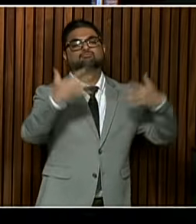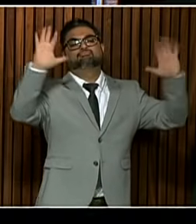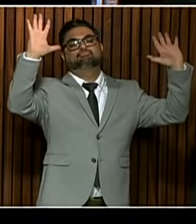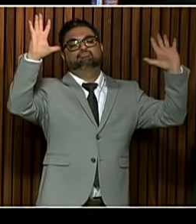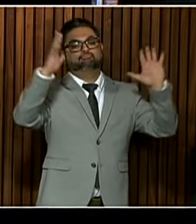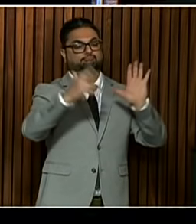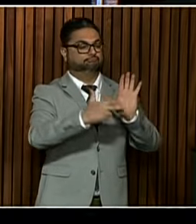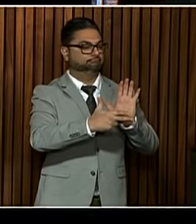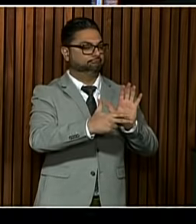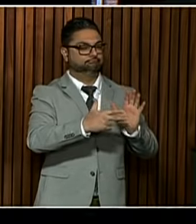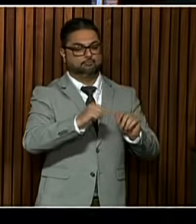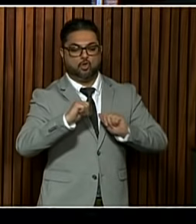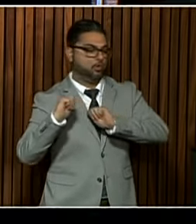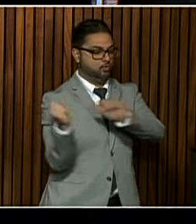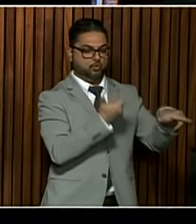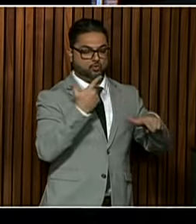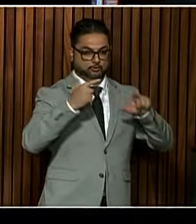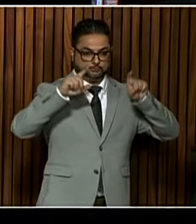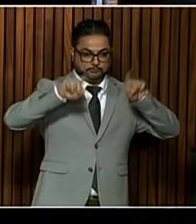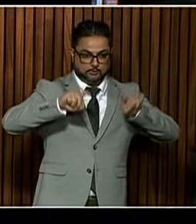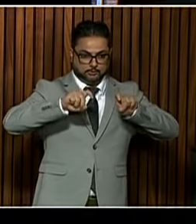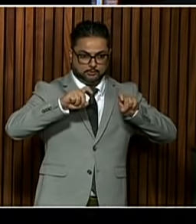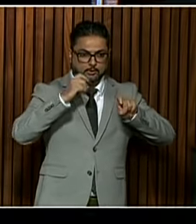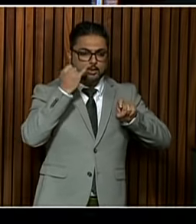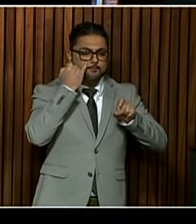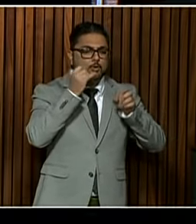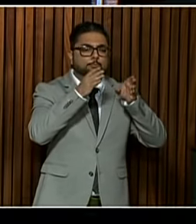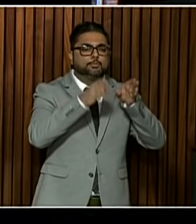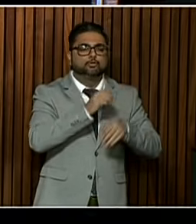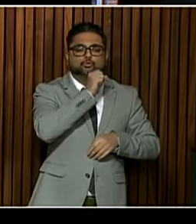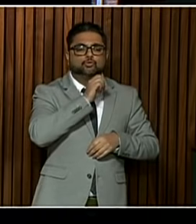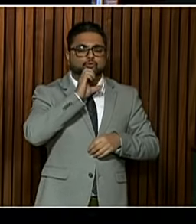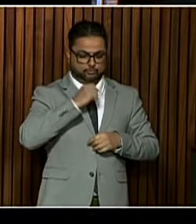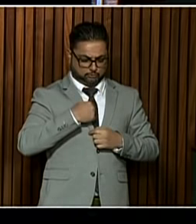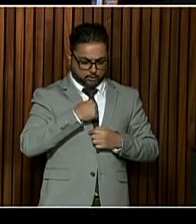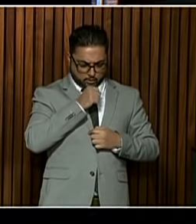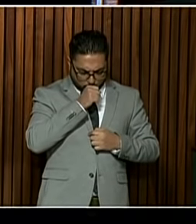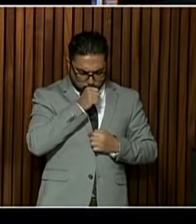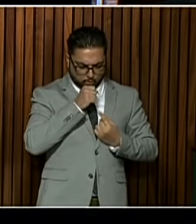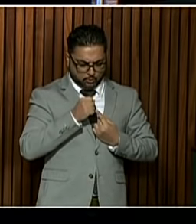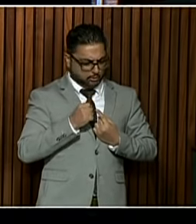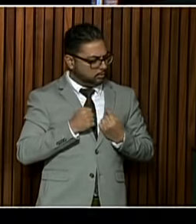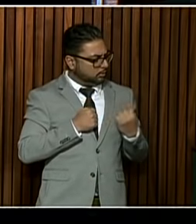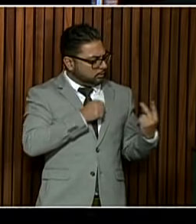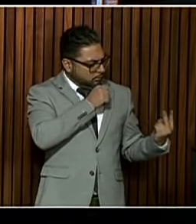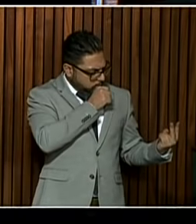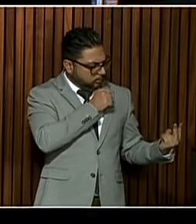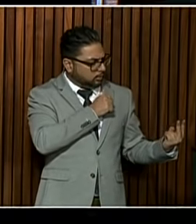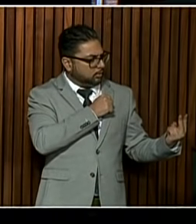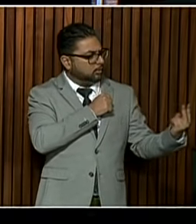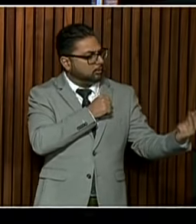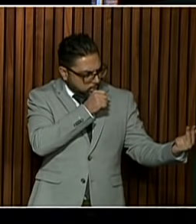we're going to see a lot of deaths in nursing homes. Wouldn't it be beneficial to know for certain that they had tested positive?